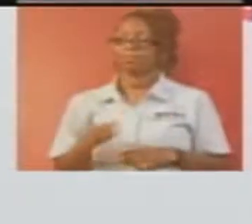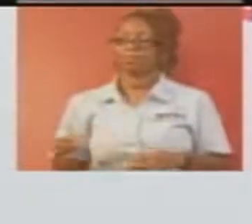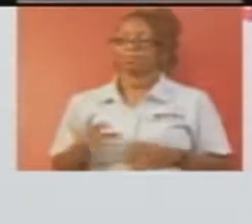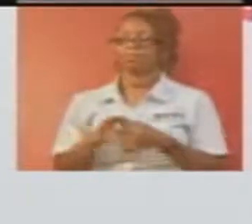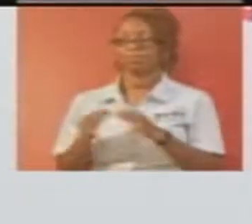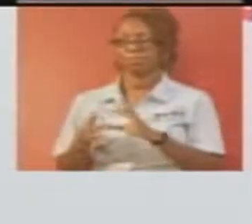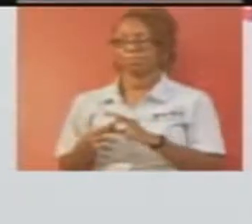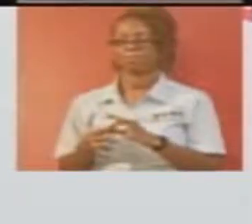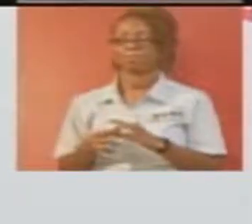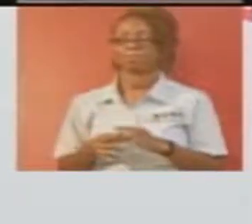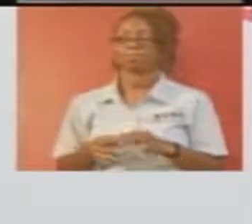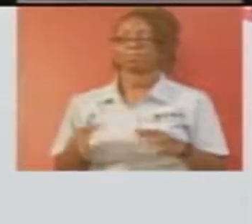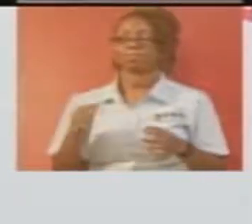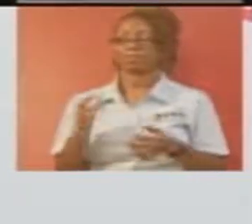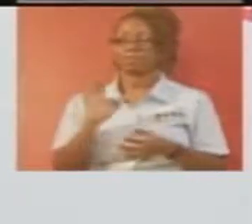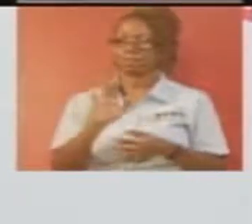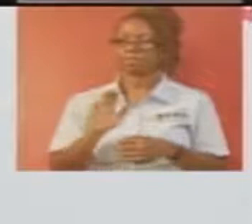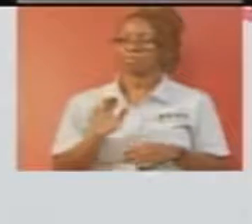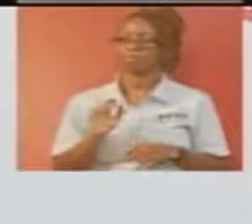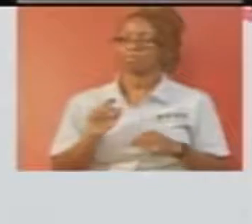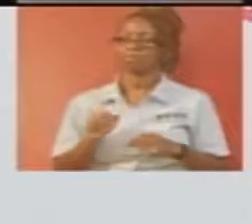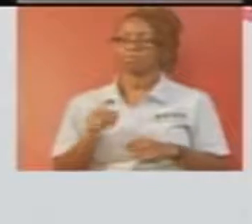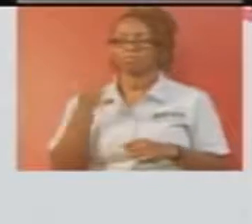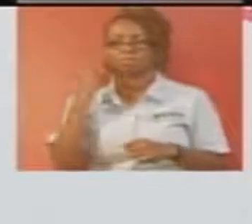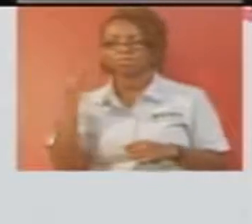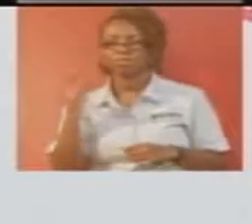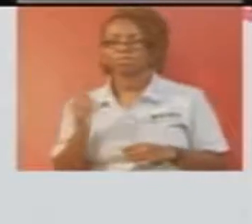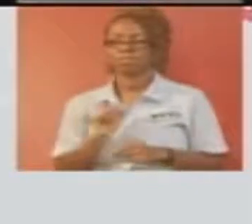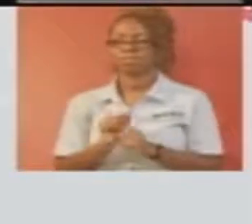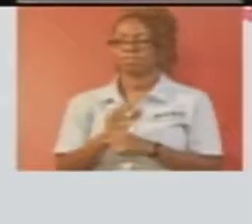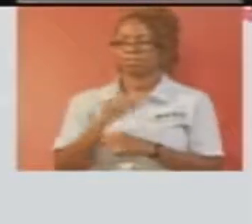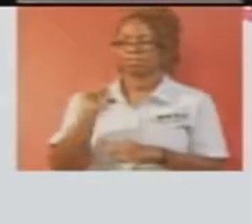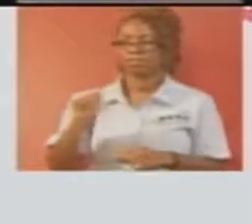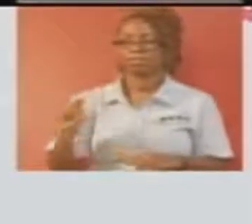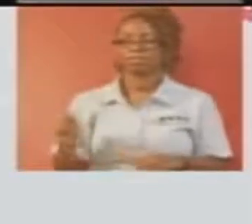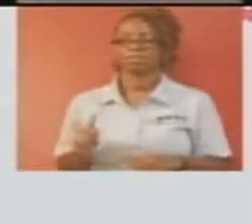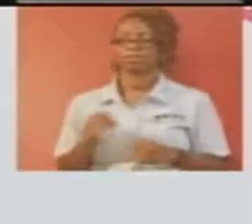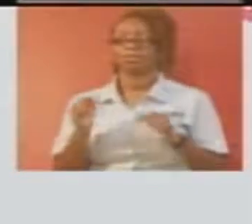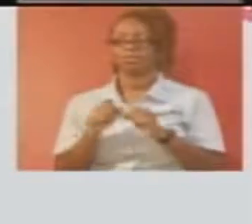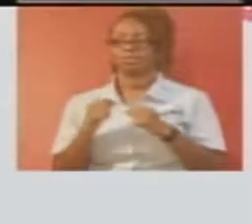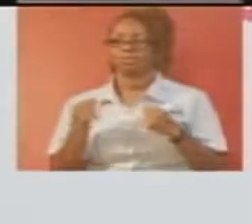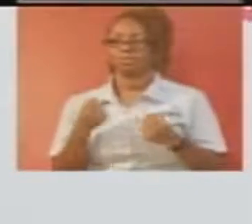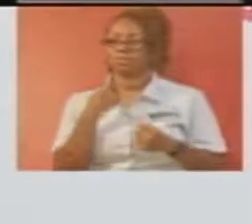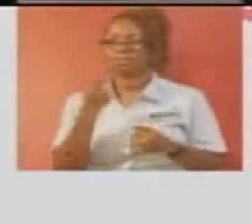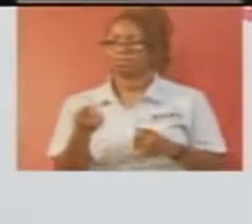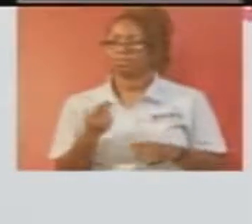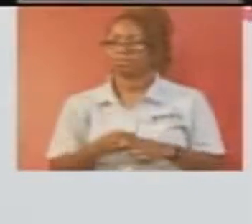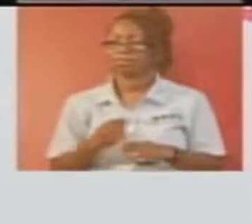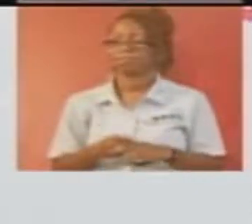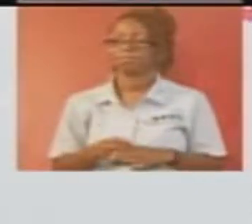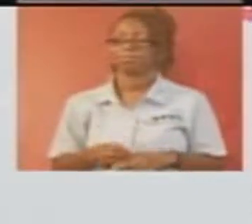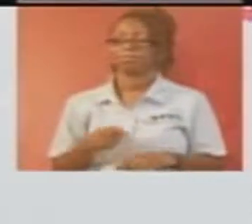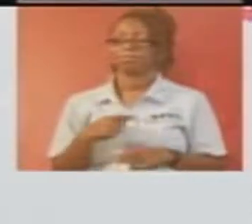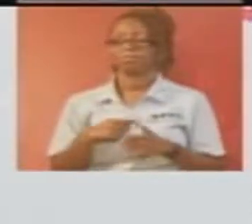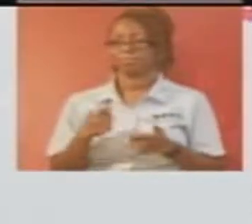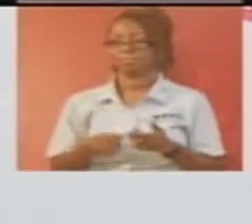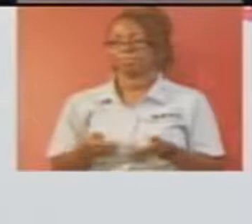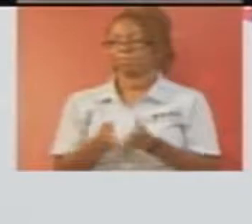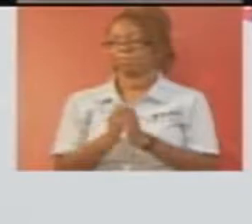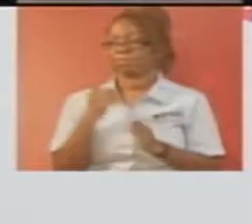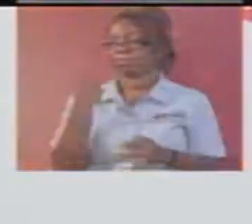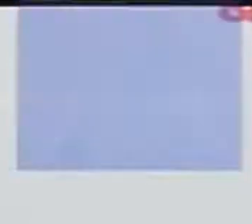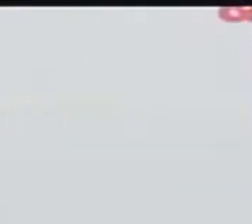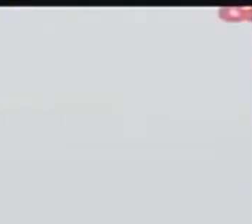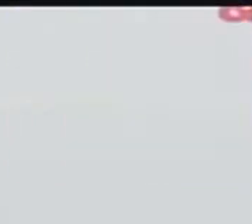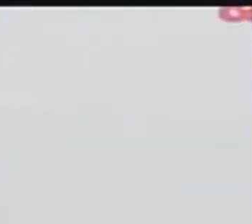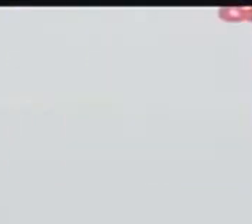brief questions. Please ask both questions, one right after the other, to the relevant members of the panel.